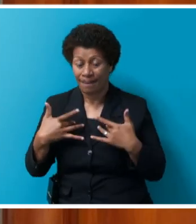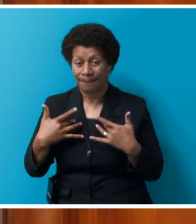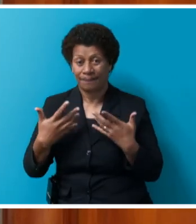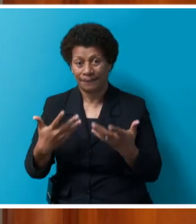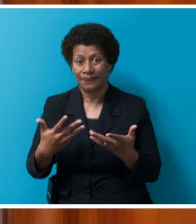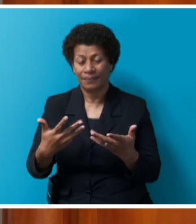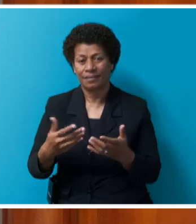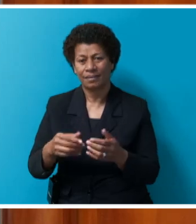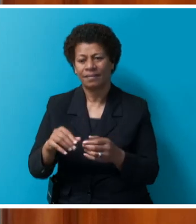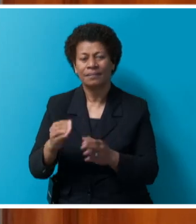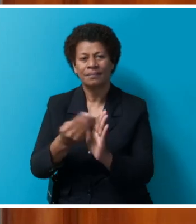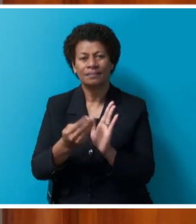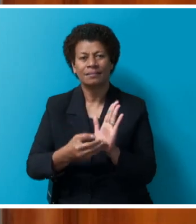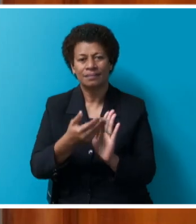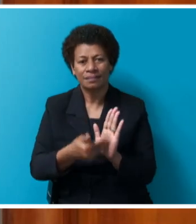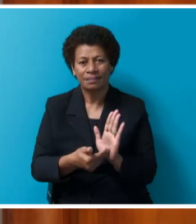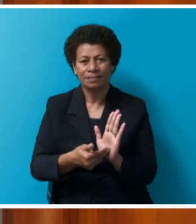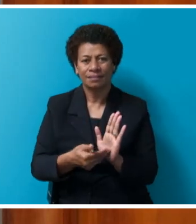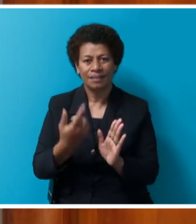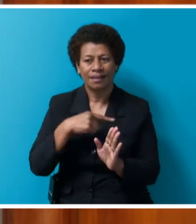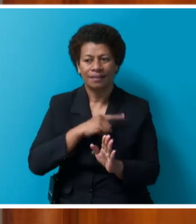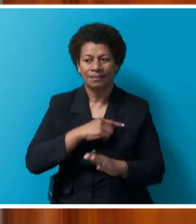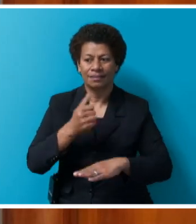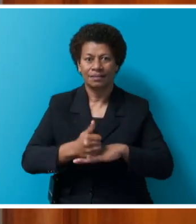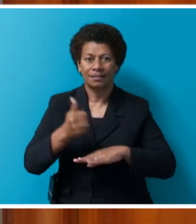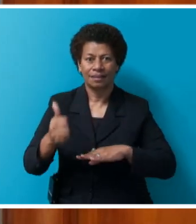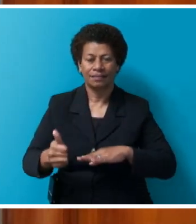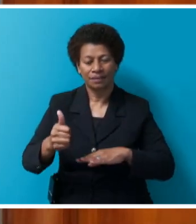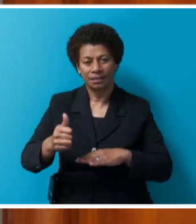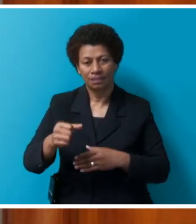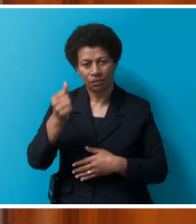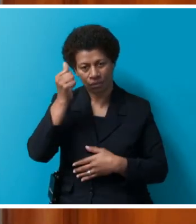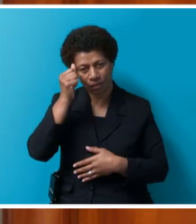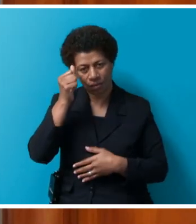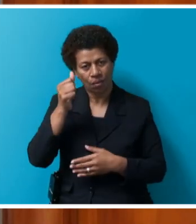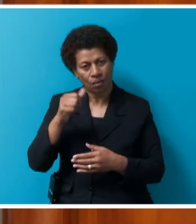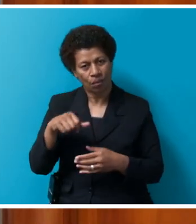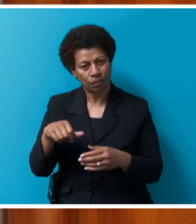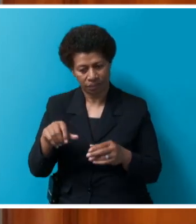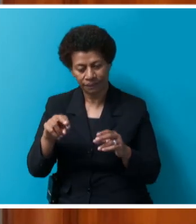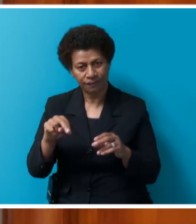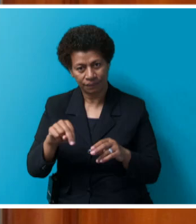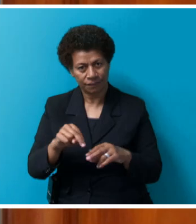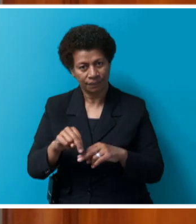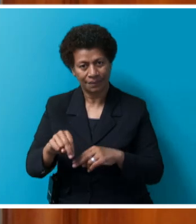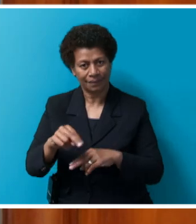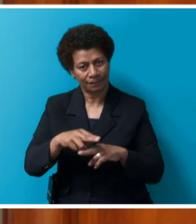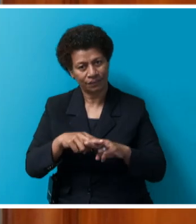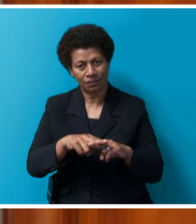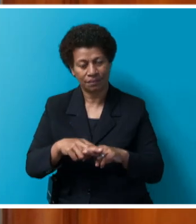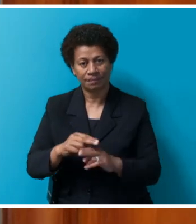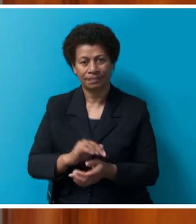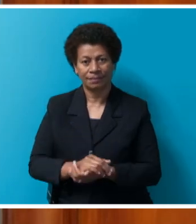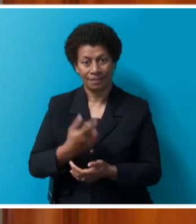relief package in the budget. We are a government that knows what you need, Fiji. We are